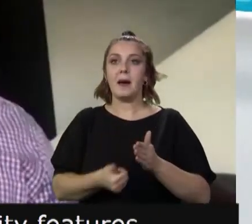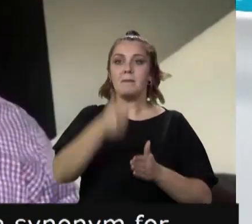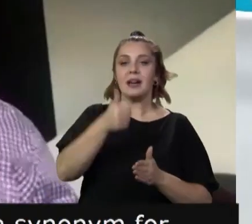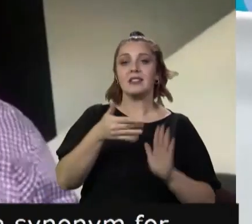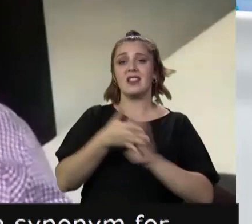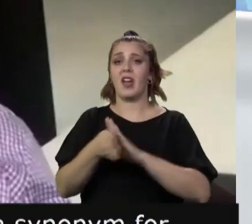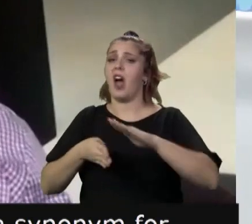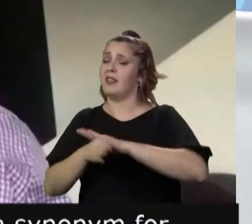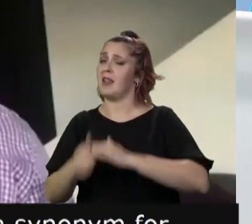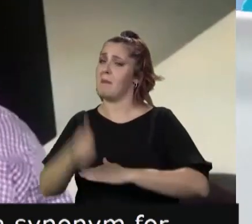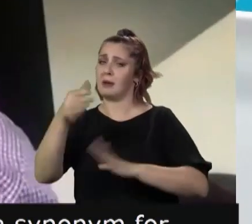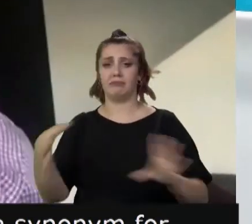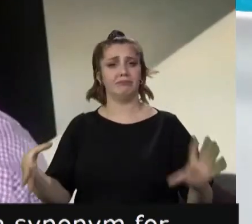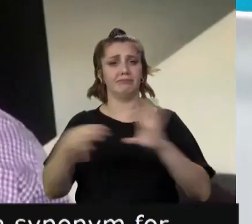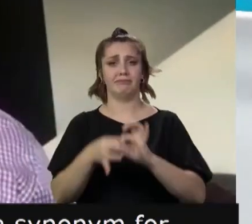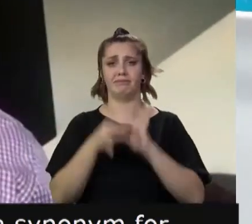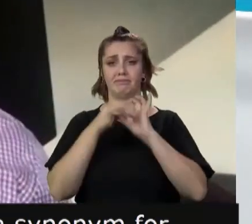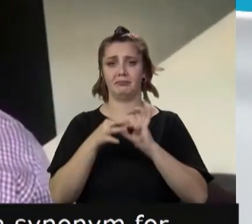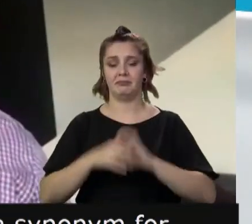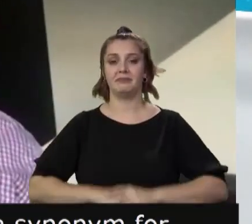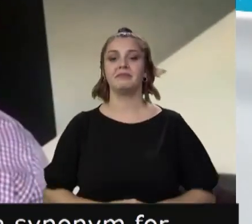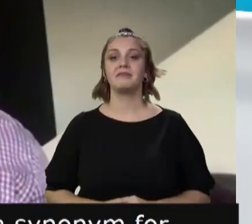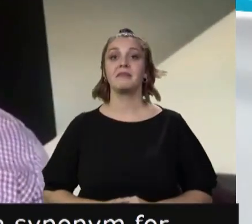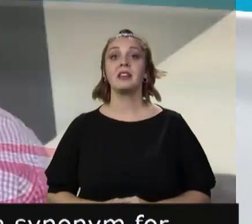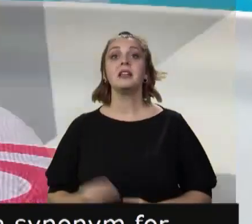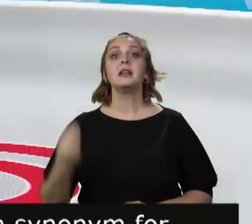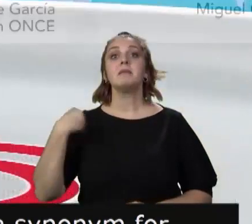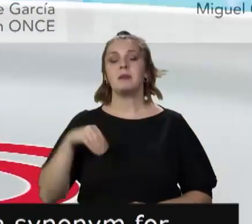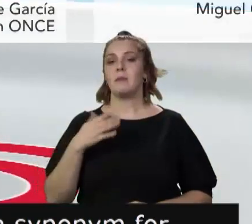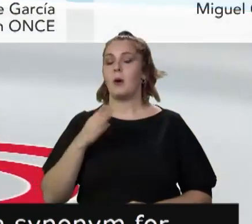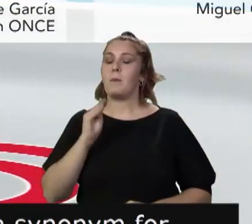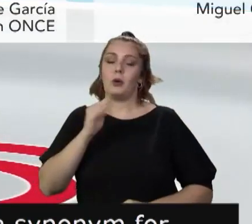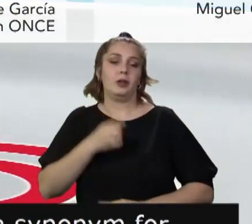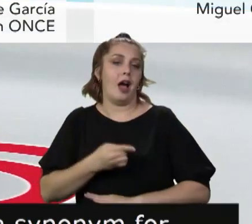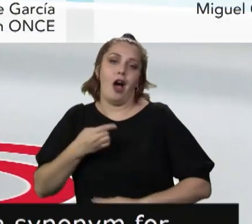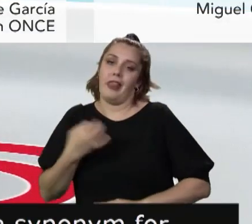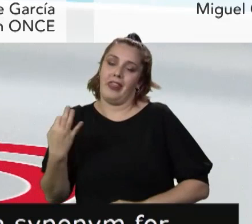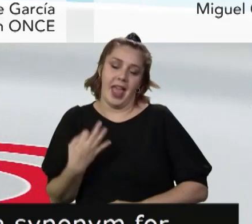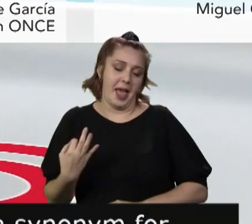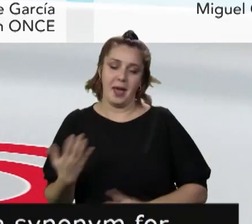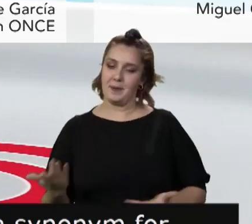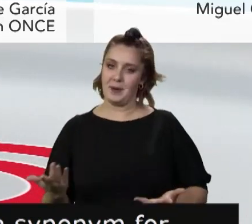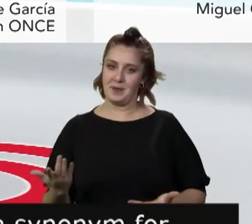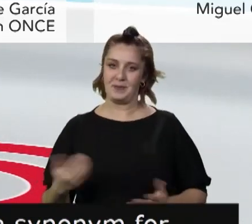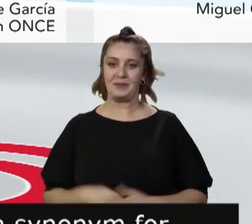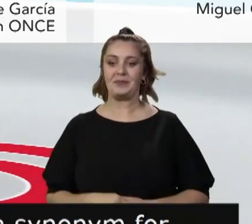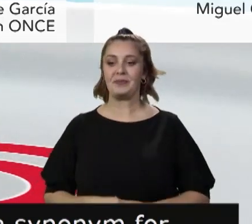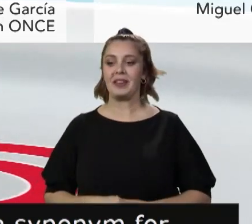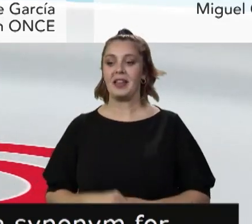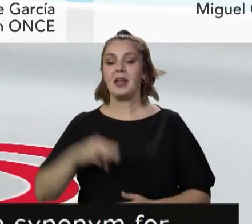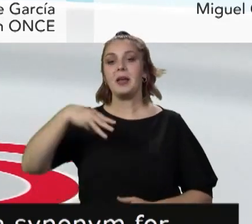a CMS is better, is usually more accessible. And well, this is